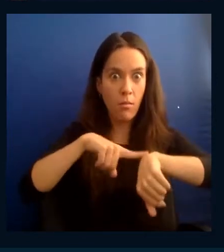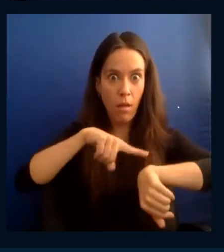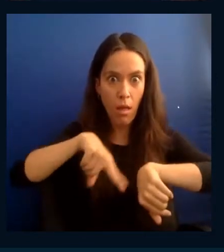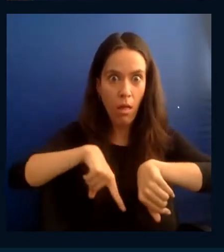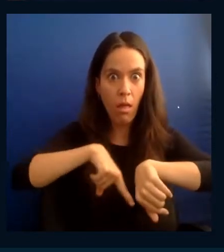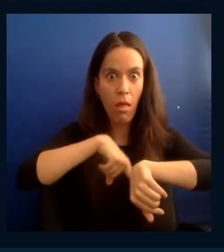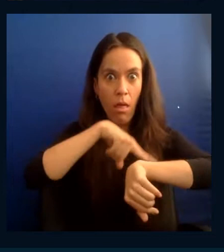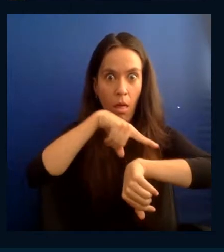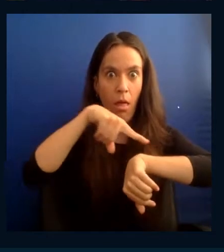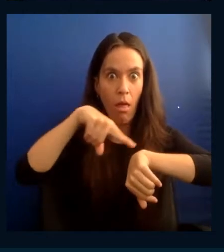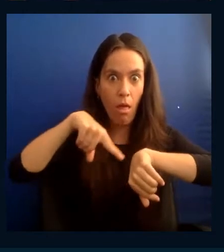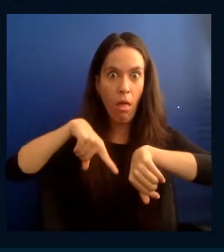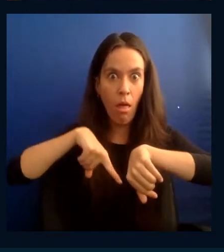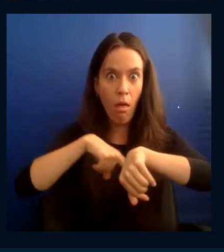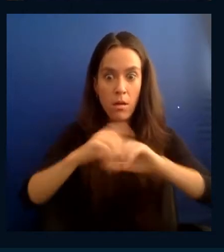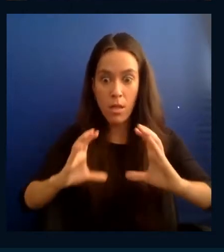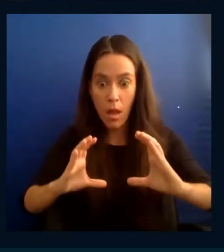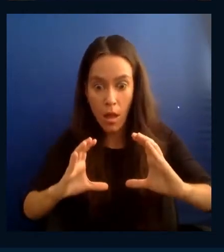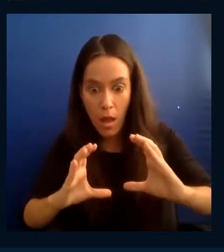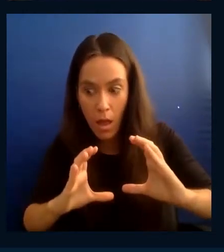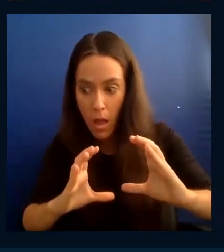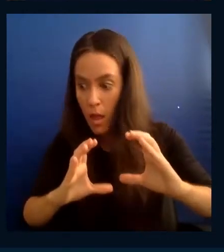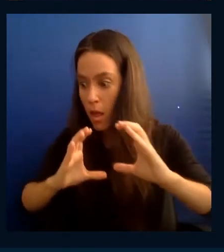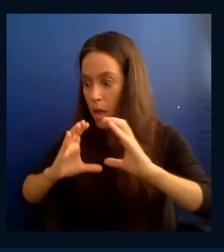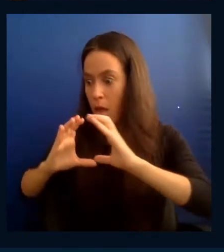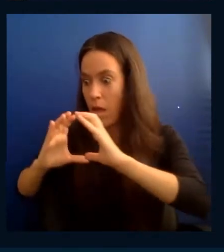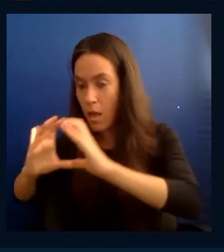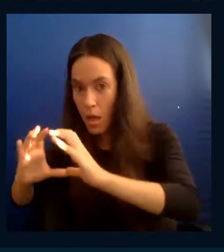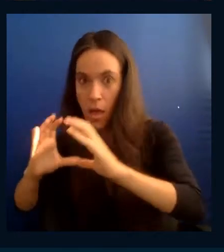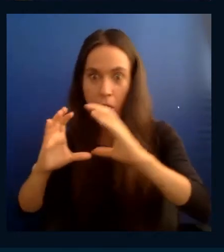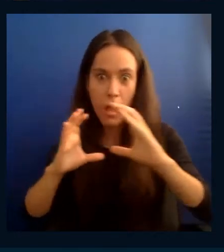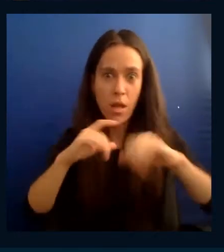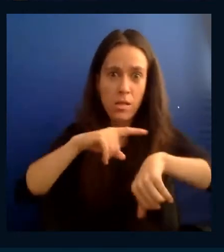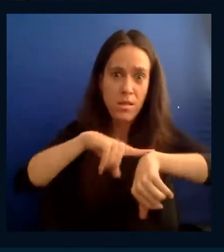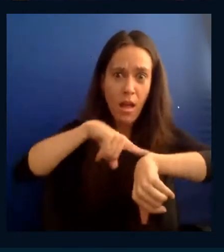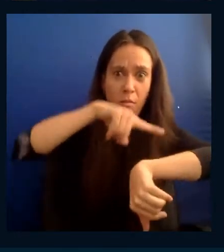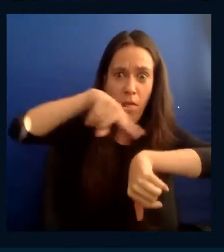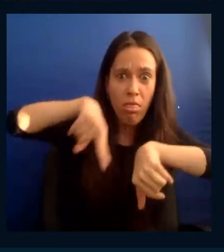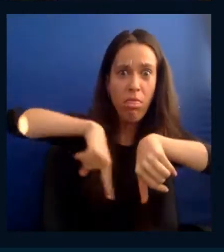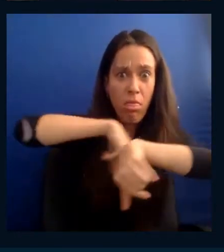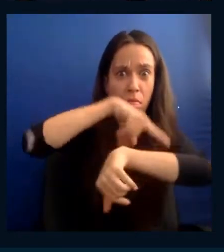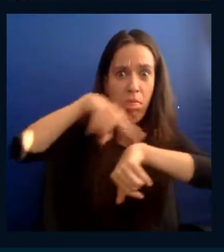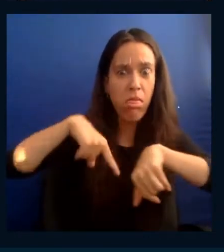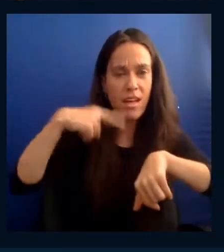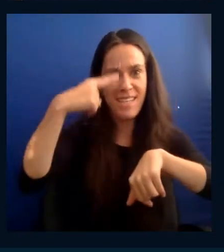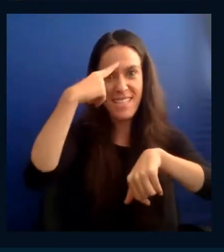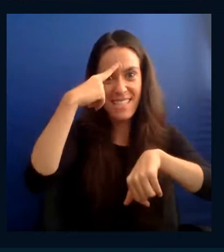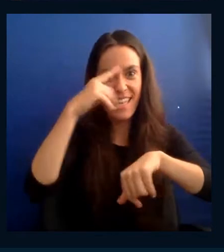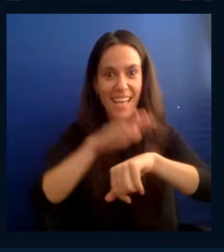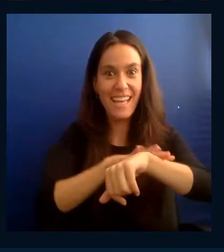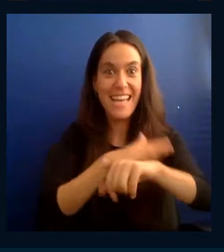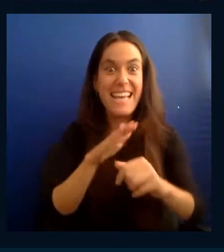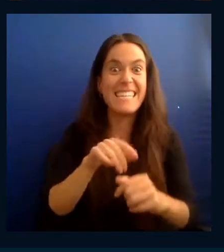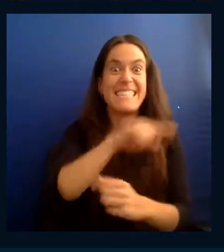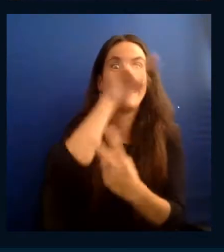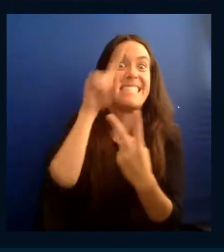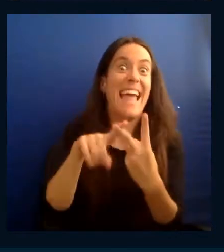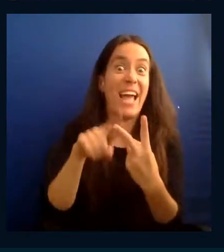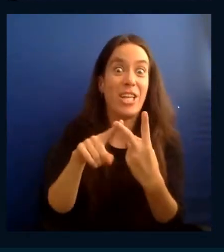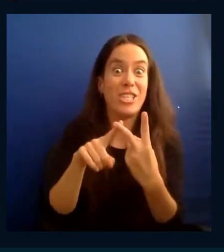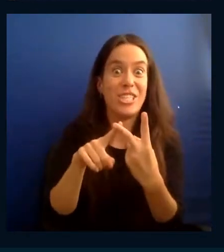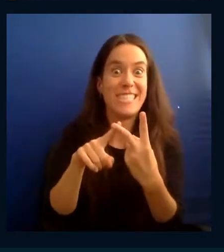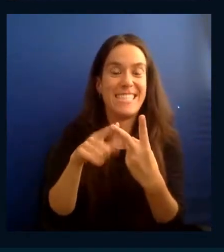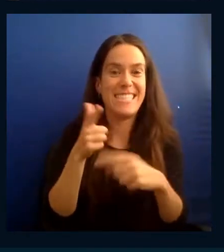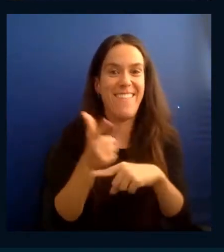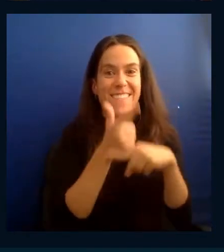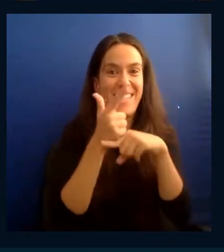couple people doing some things and it took them quite a bit of time. And the pit stop time was pretty long. Then we look at the next video in